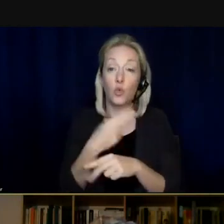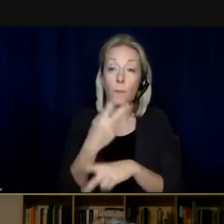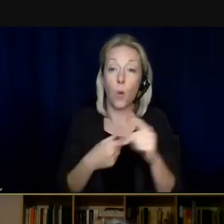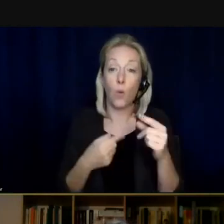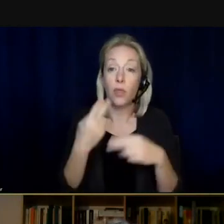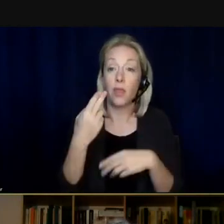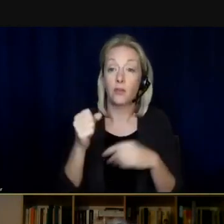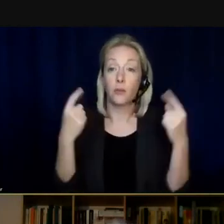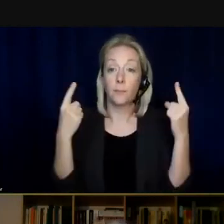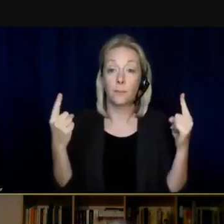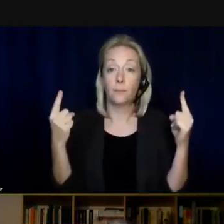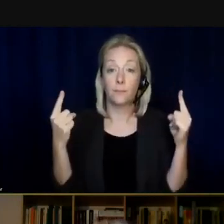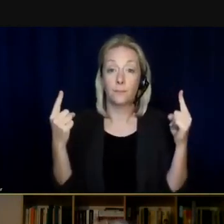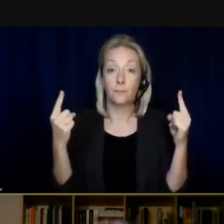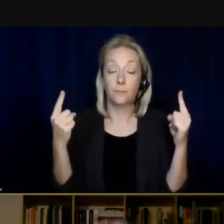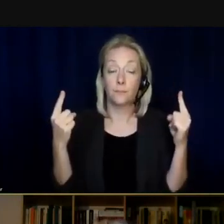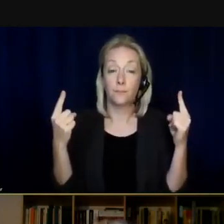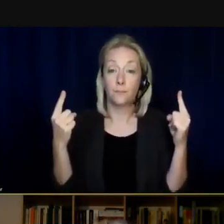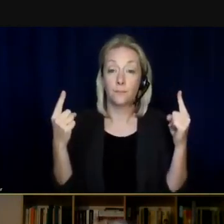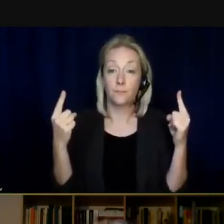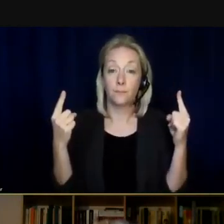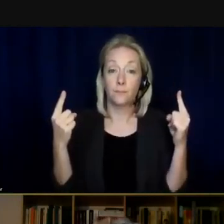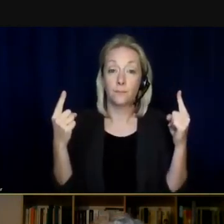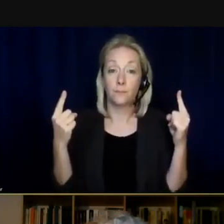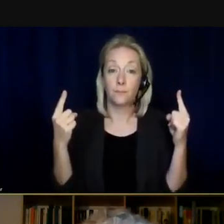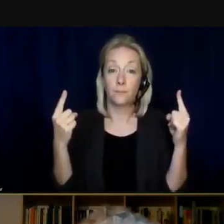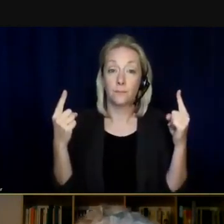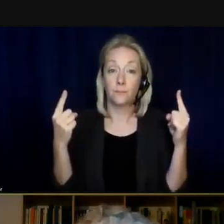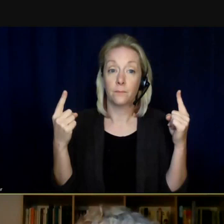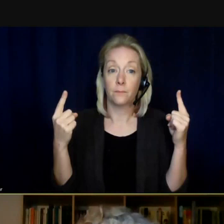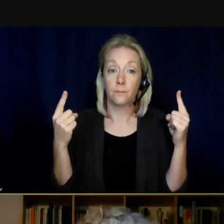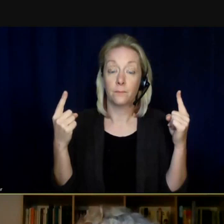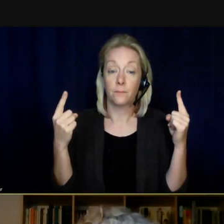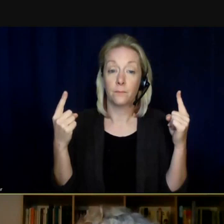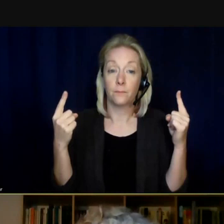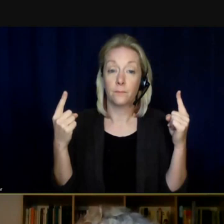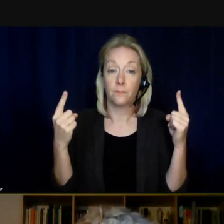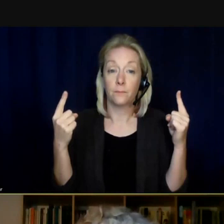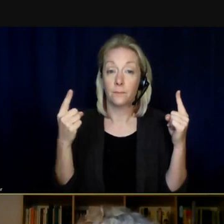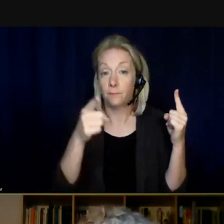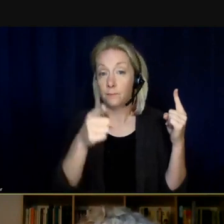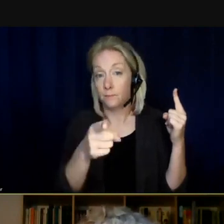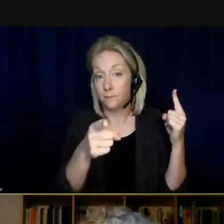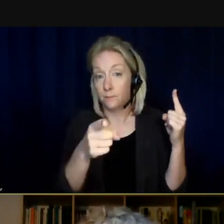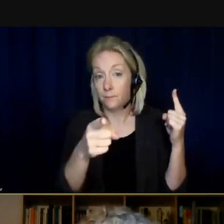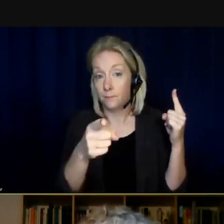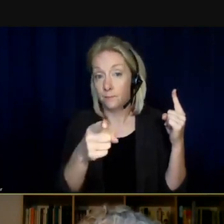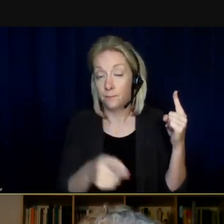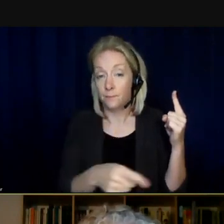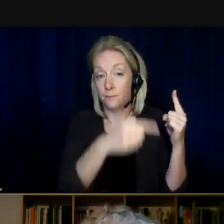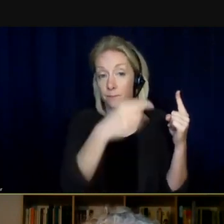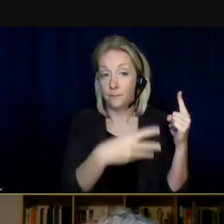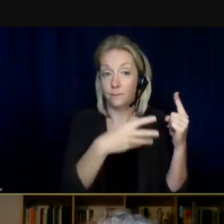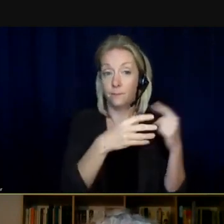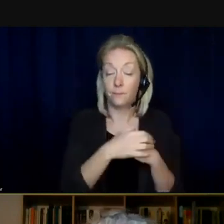signs, made with these hand shapes. And you see they're all here. So this